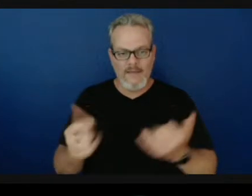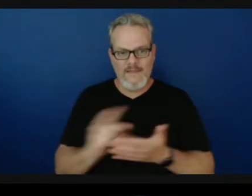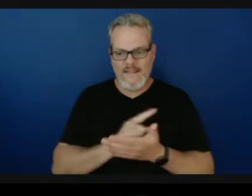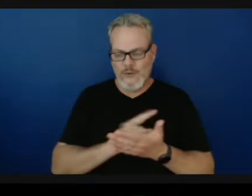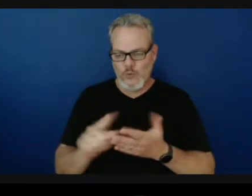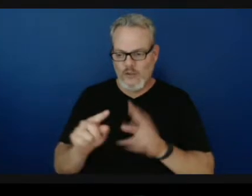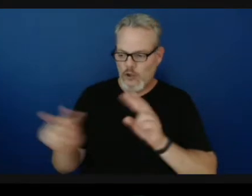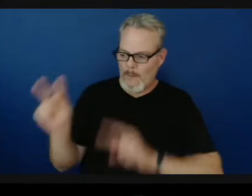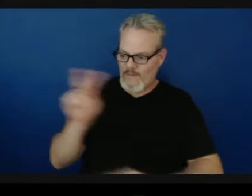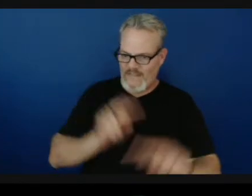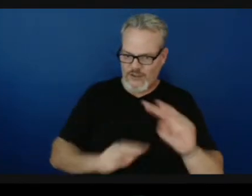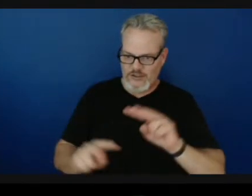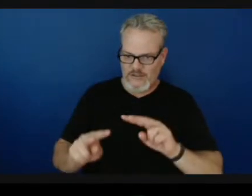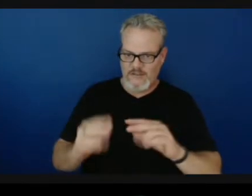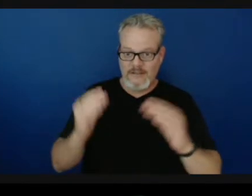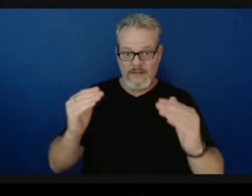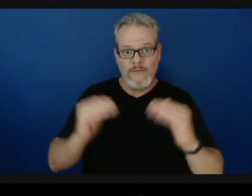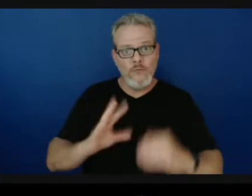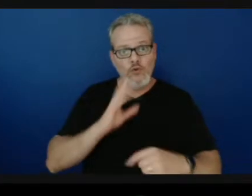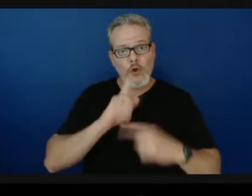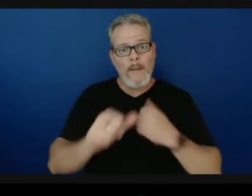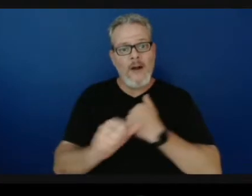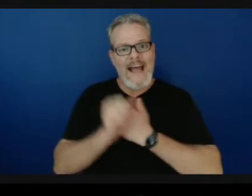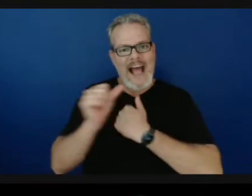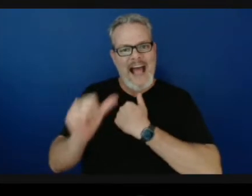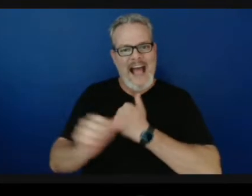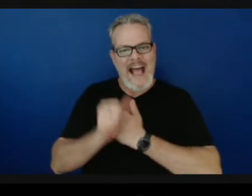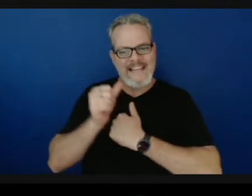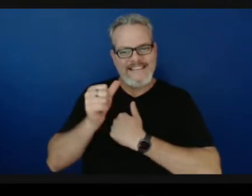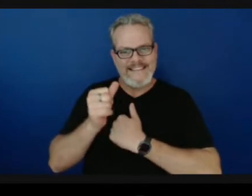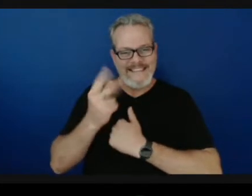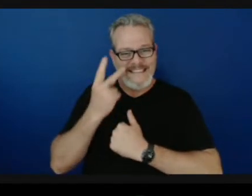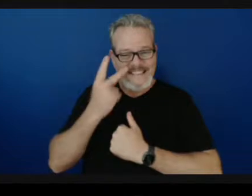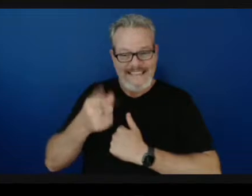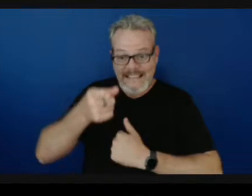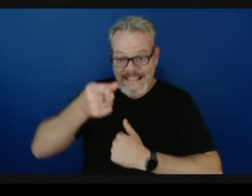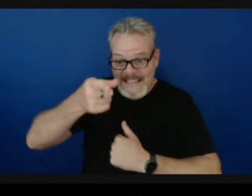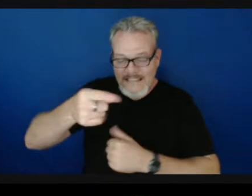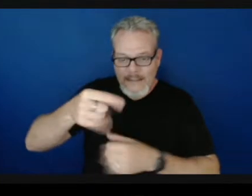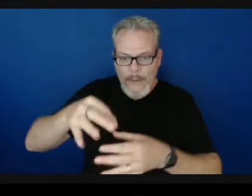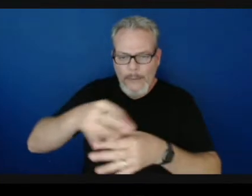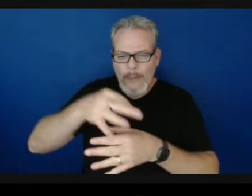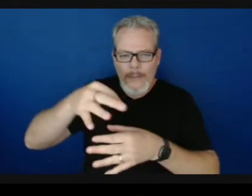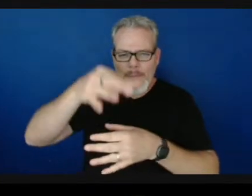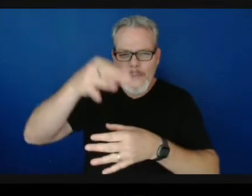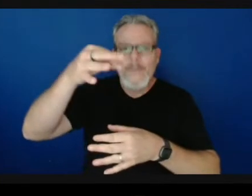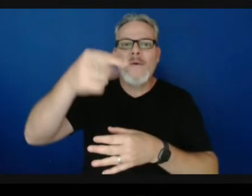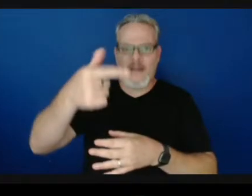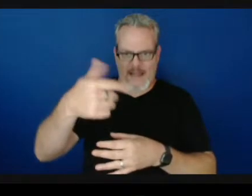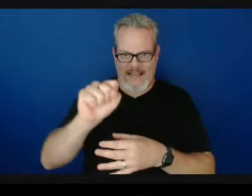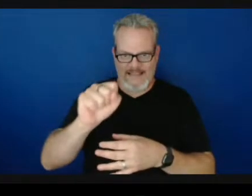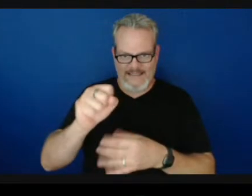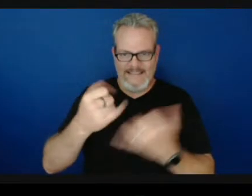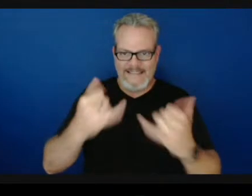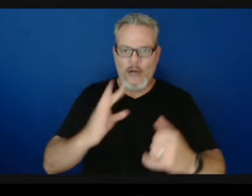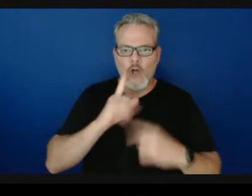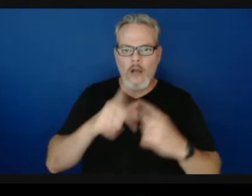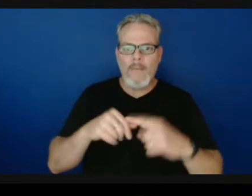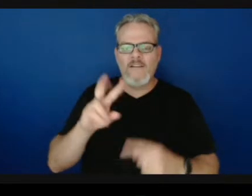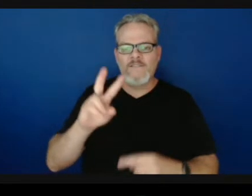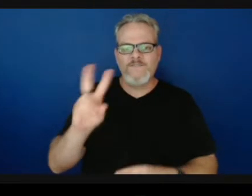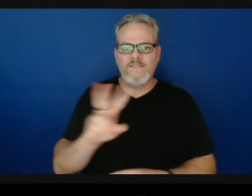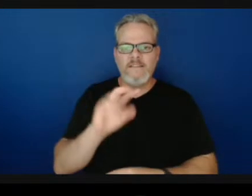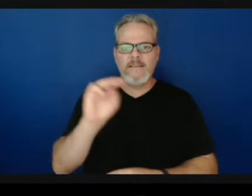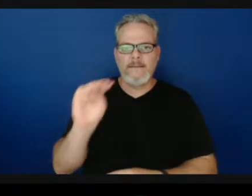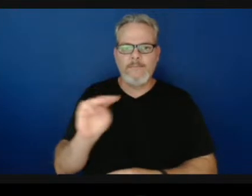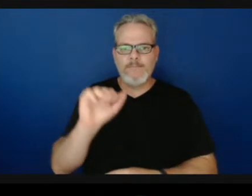hazards, which continue to be primarily the gases you see emitted here. So for that, we'll turn to the VOG measurement prediction